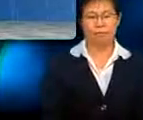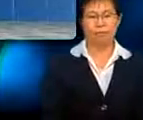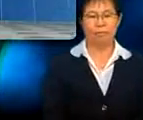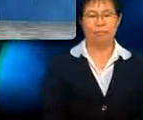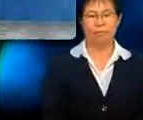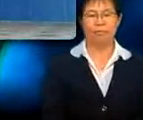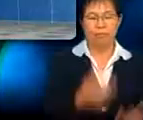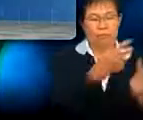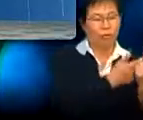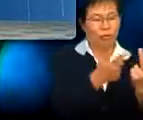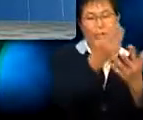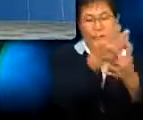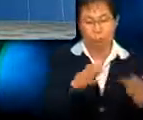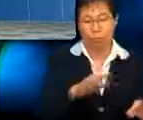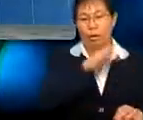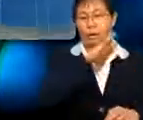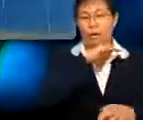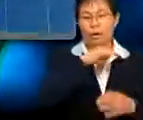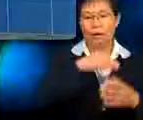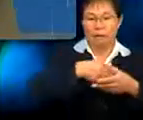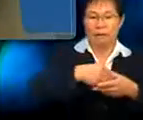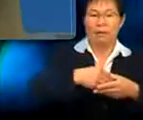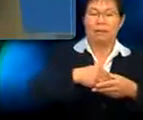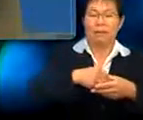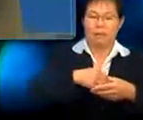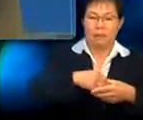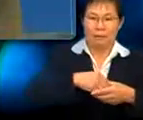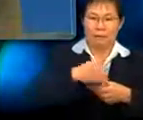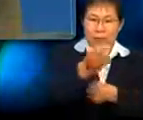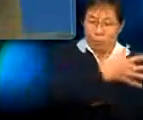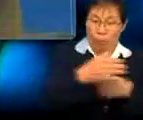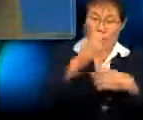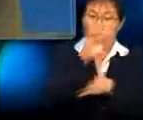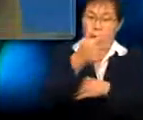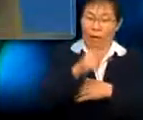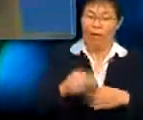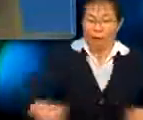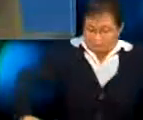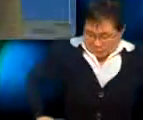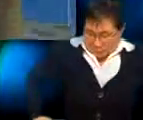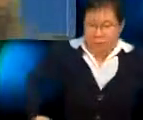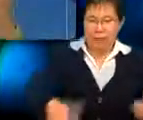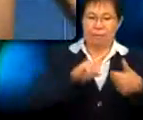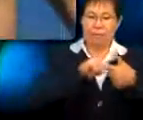The three important excretory organs are the kidneys,